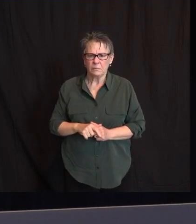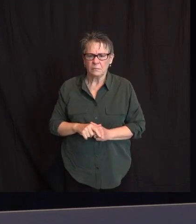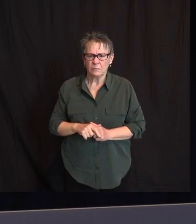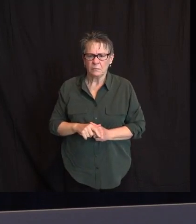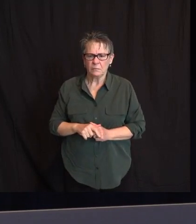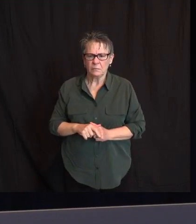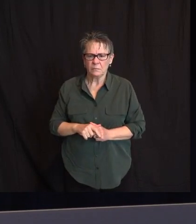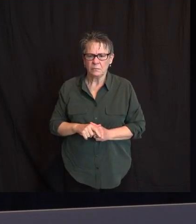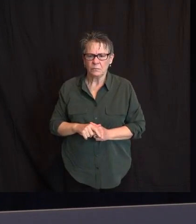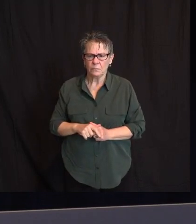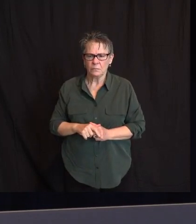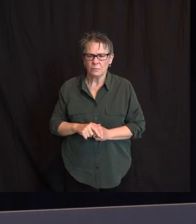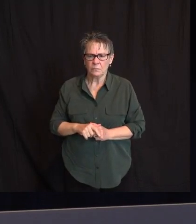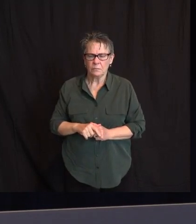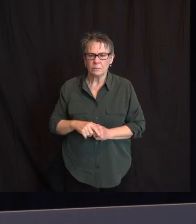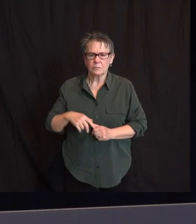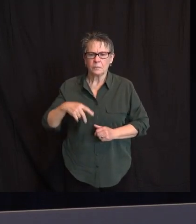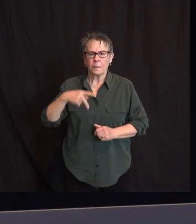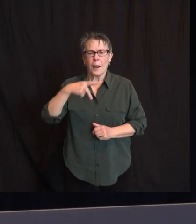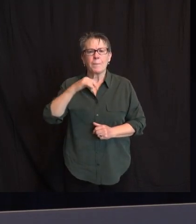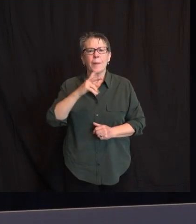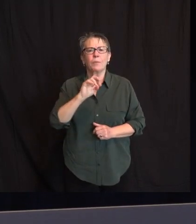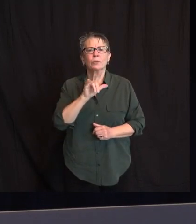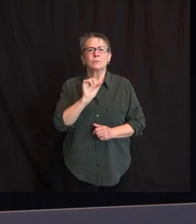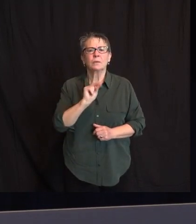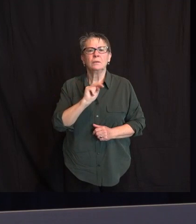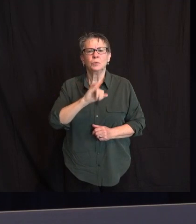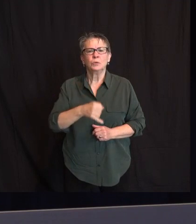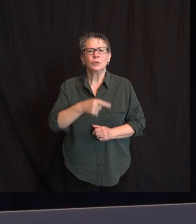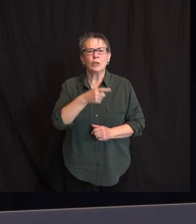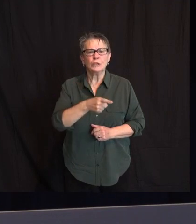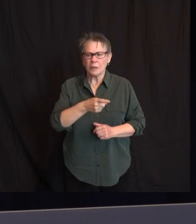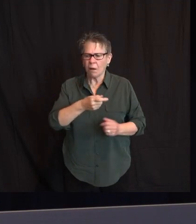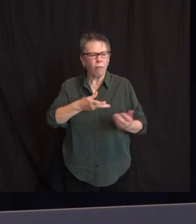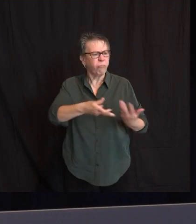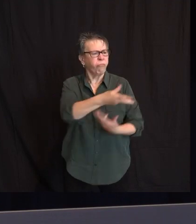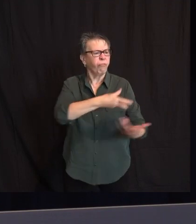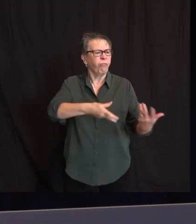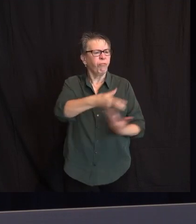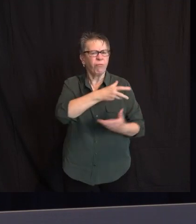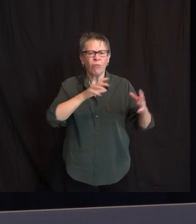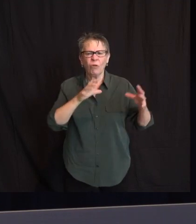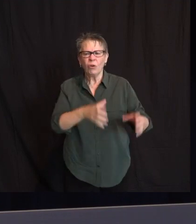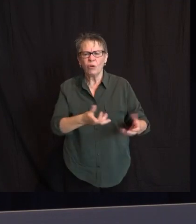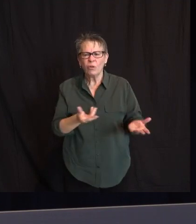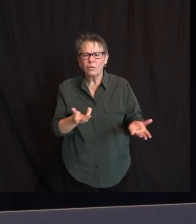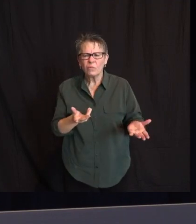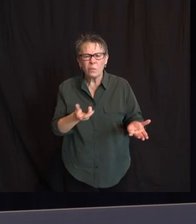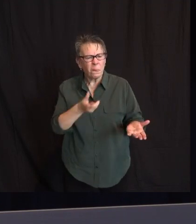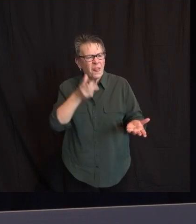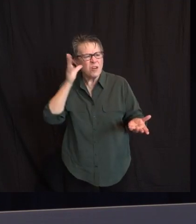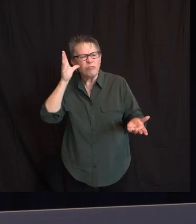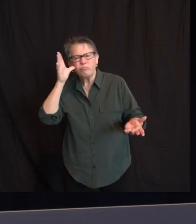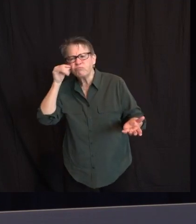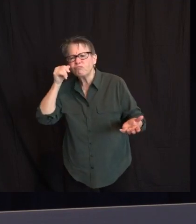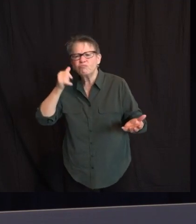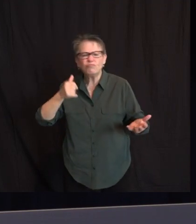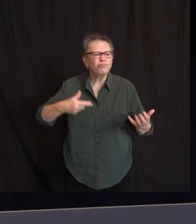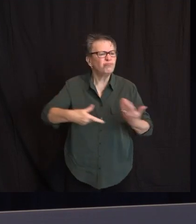and continued to disrupt the community. In Union, a subject in violation of the executive order was not at home and